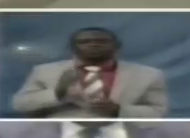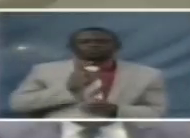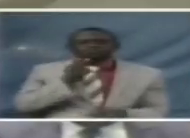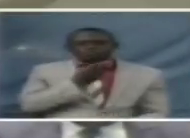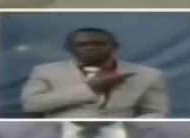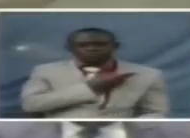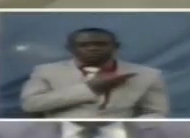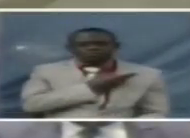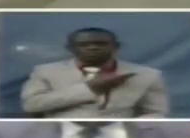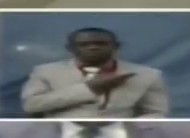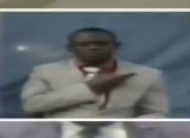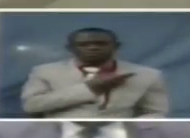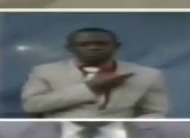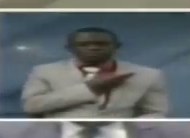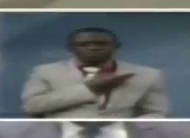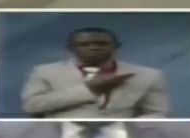Mr. Speaker,